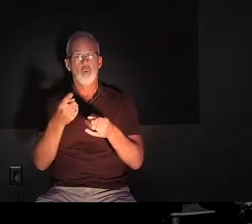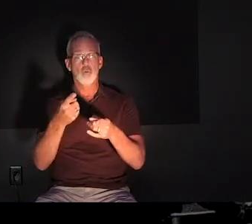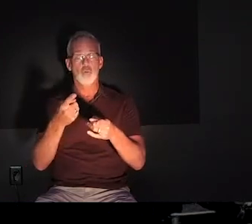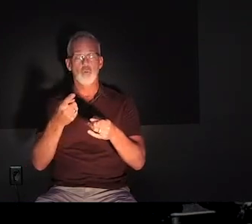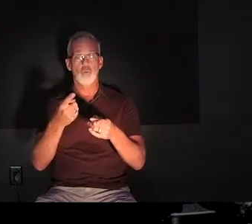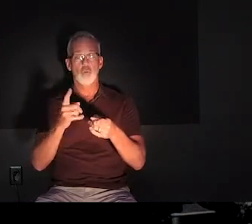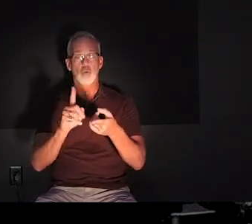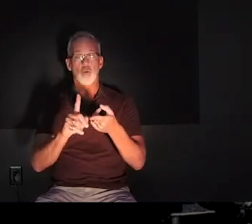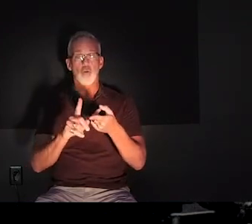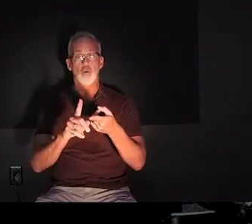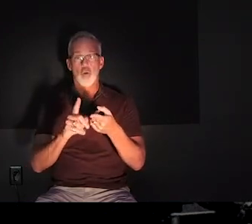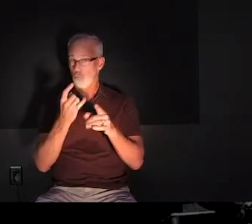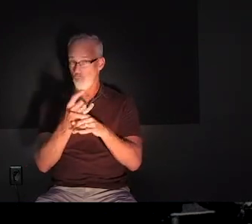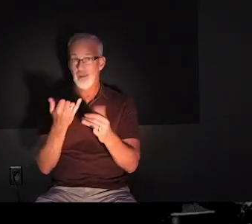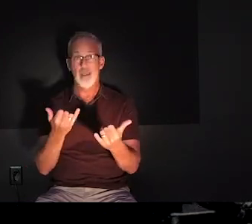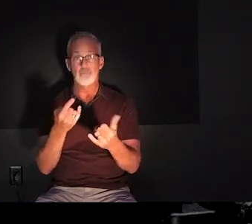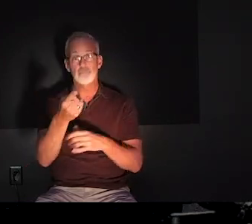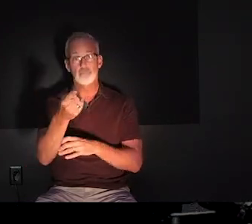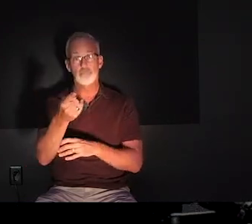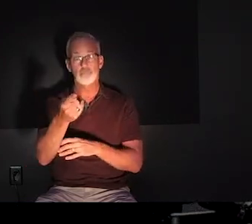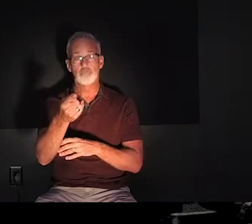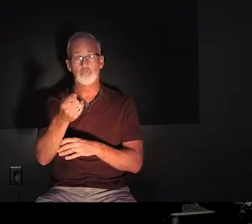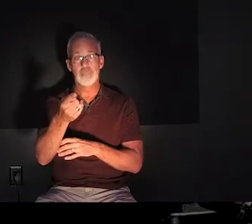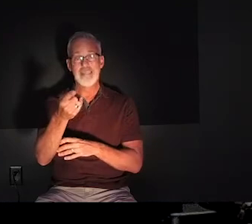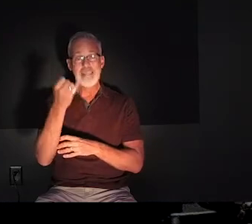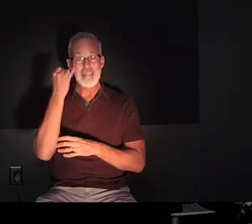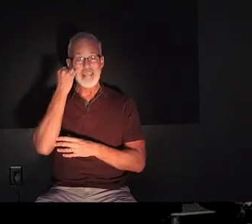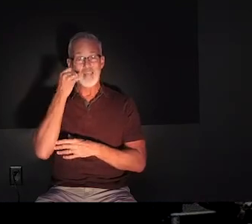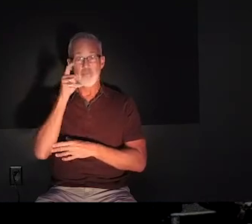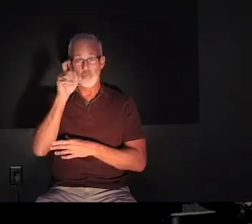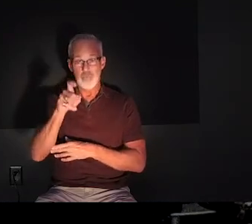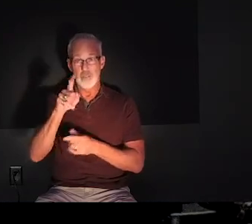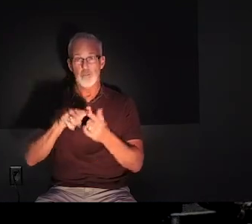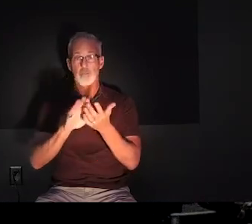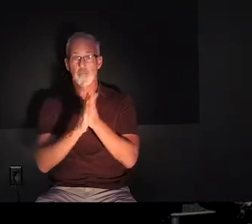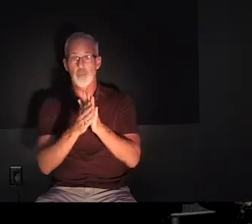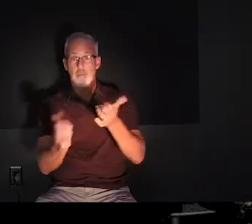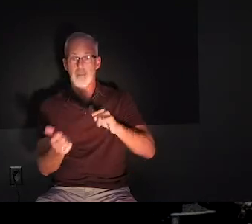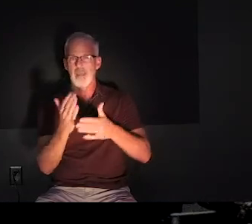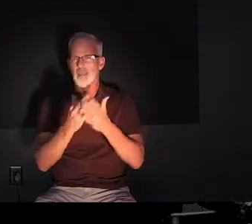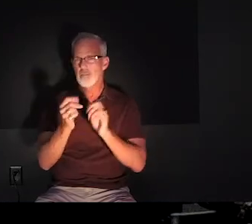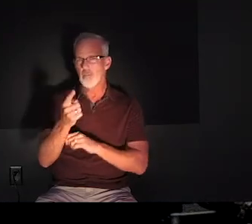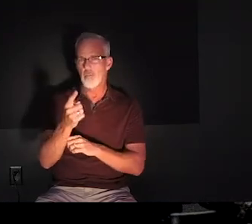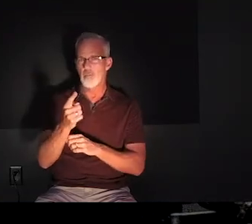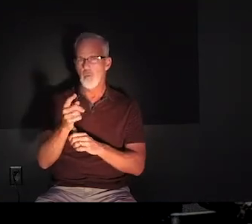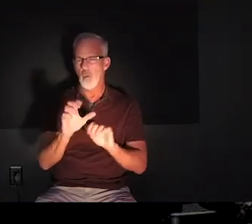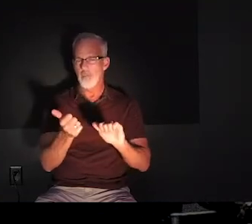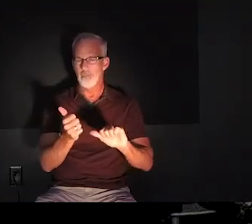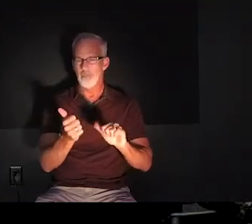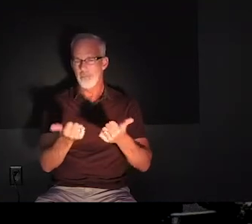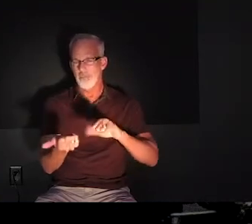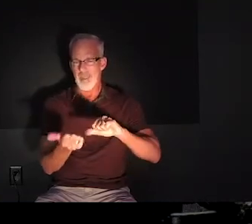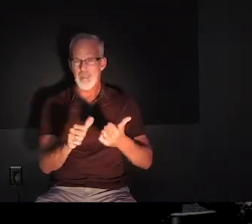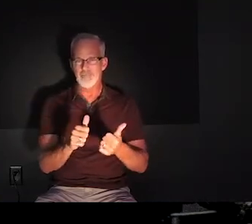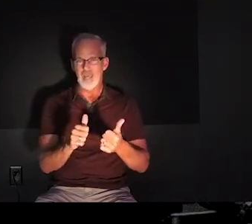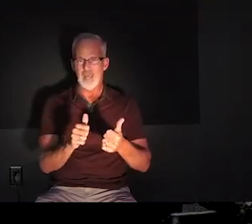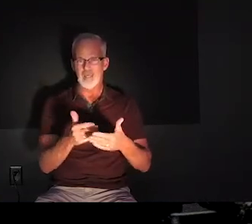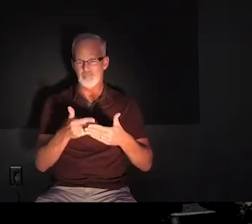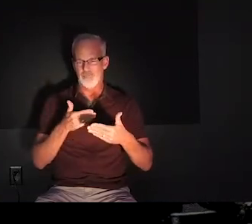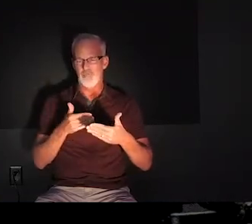I want you to, right now, if you need to be baptized, some of you are baptized and then later on